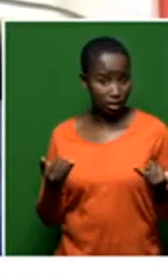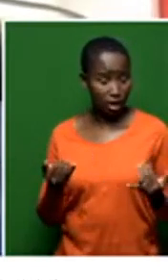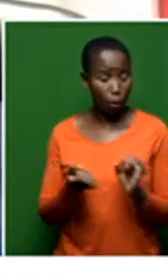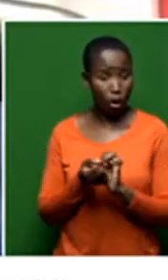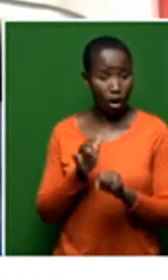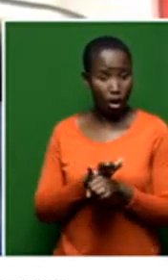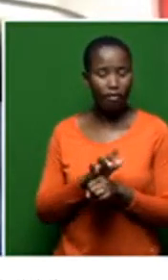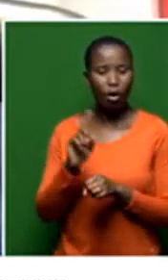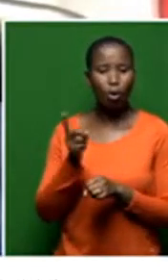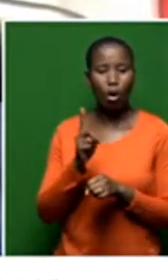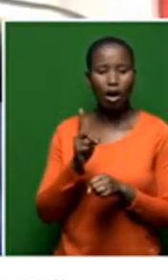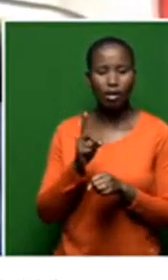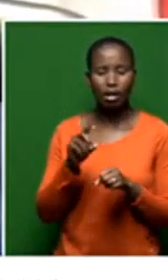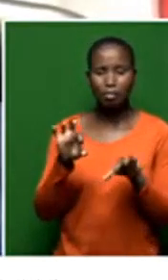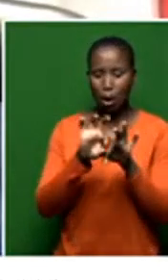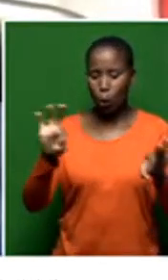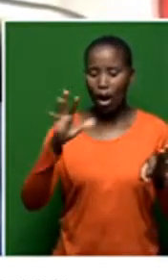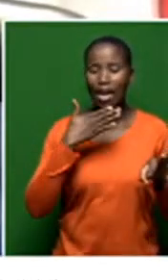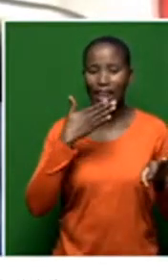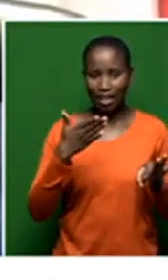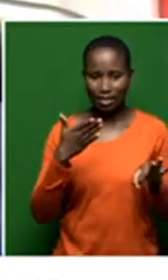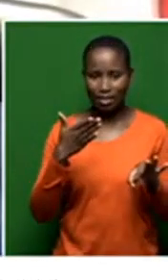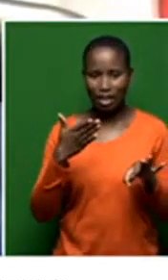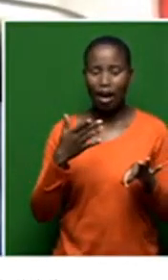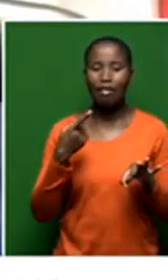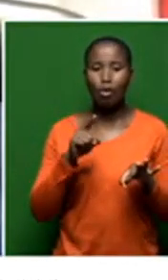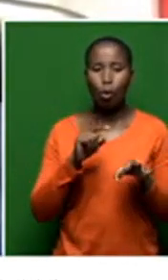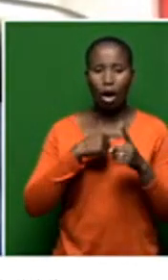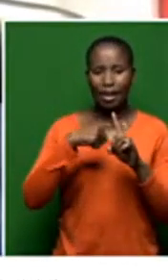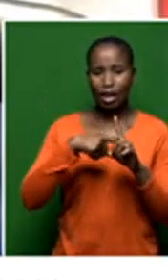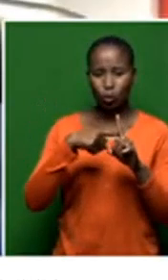for wireless broadband spectrum in South Africa at the moment?